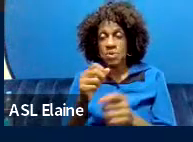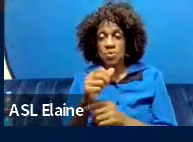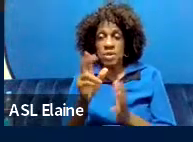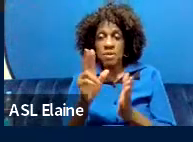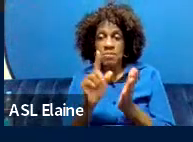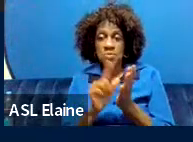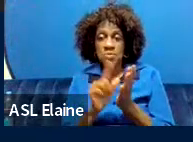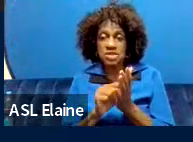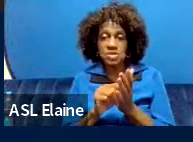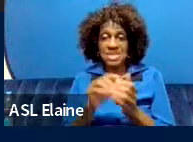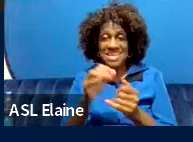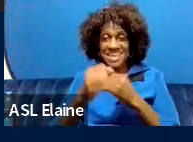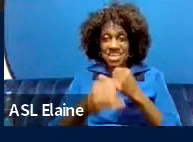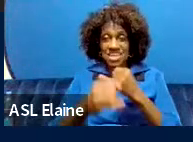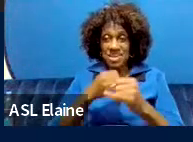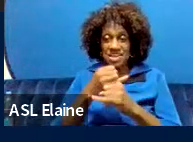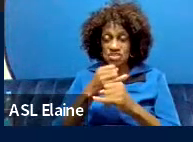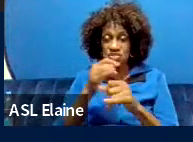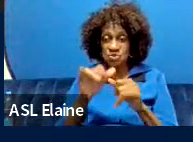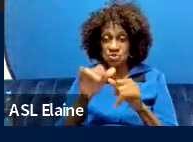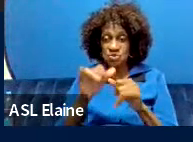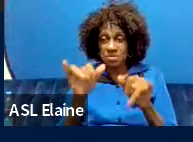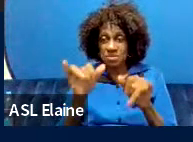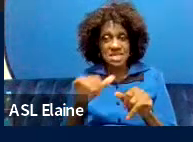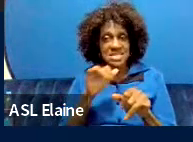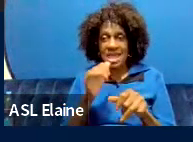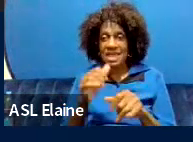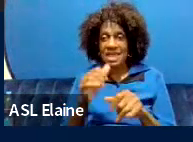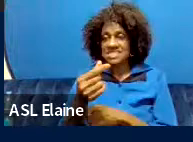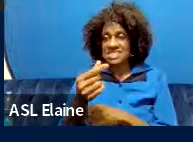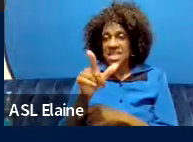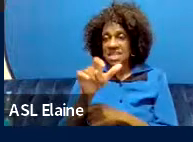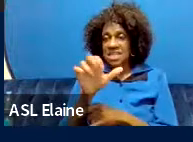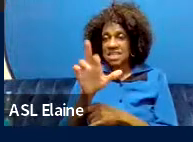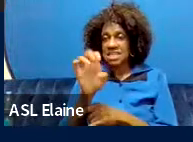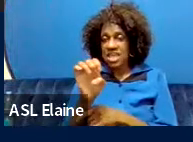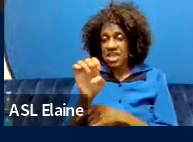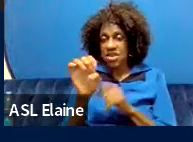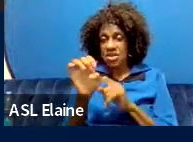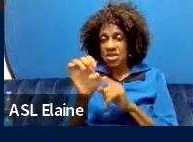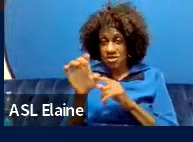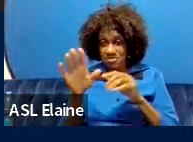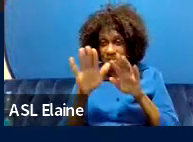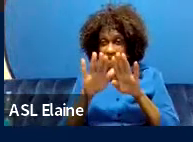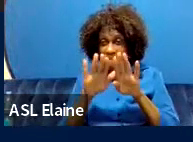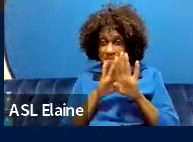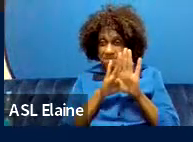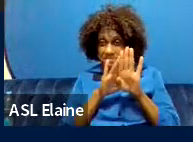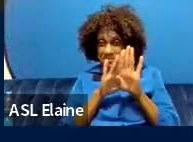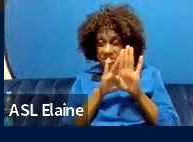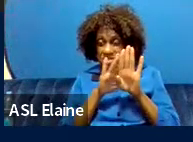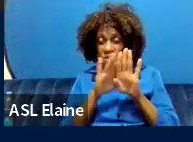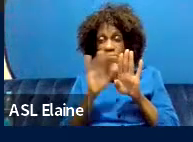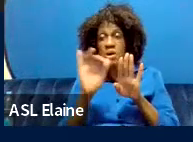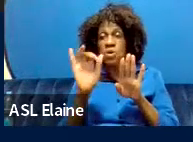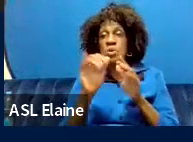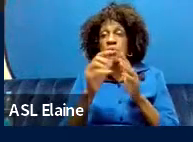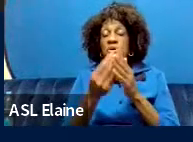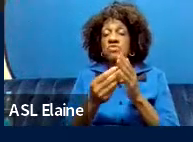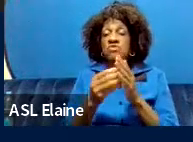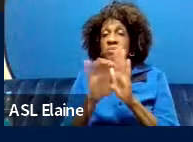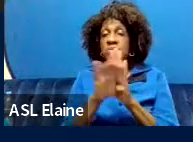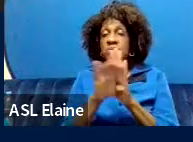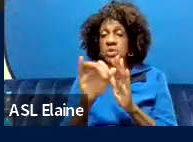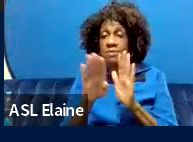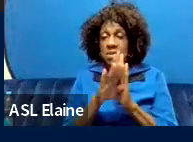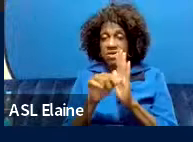symbols. Second, they must have a non-glare finish, both for the symbol and the background. So, in general,